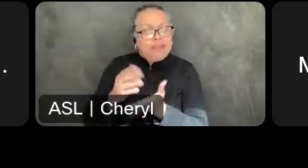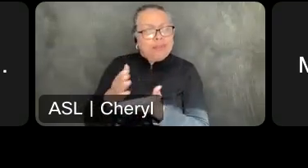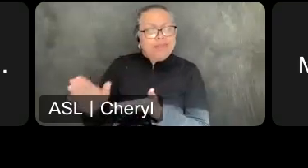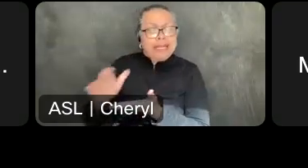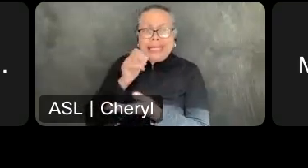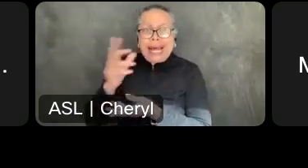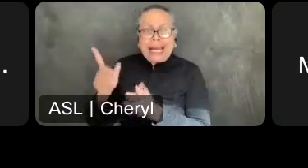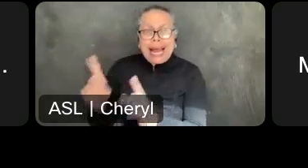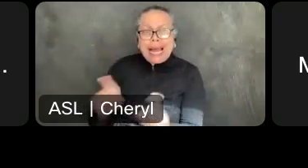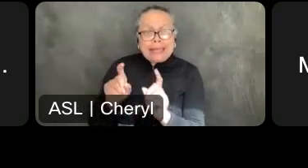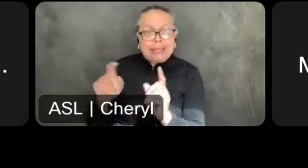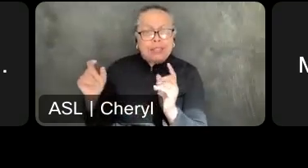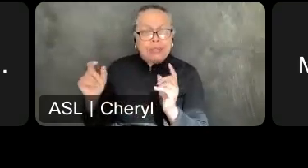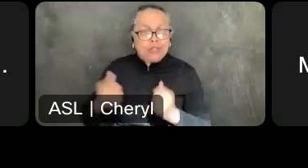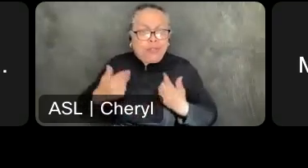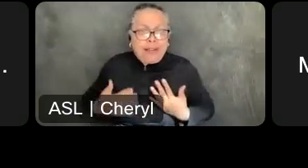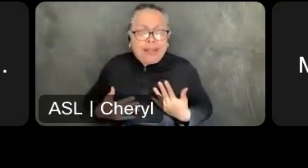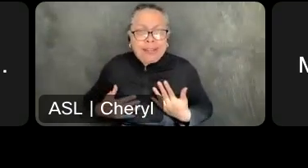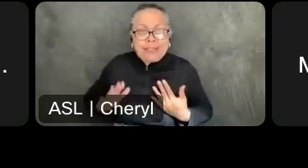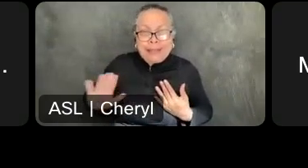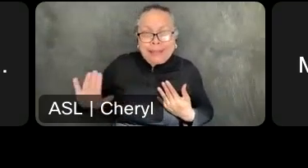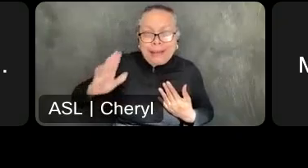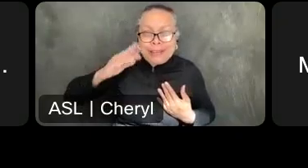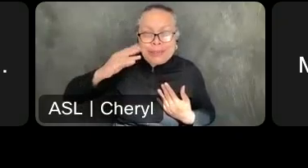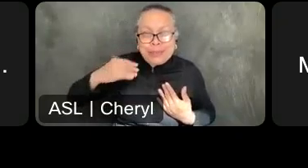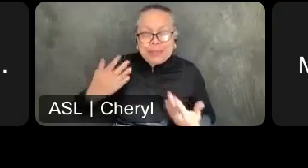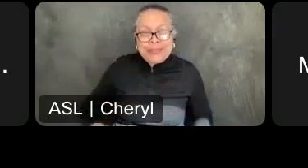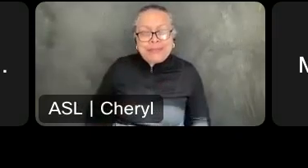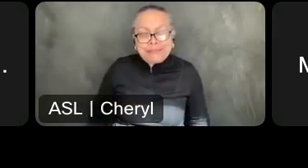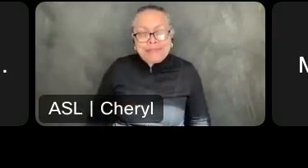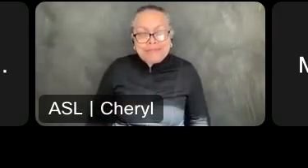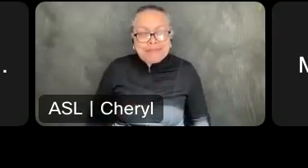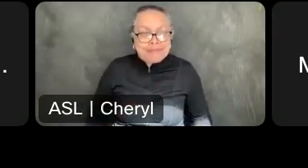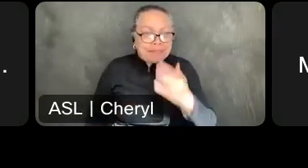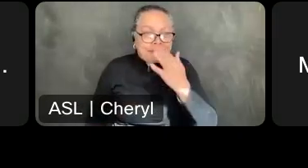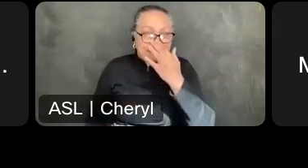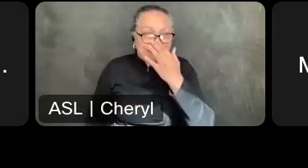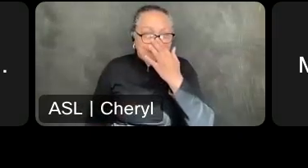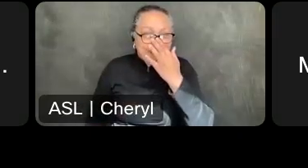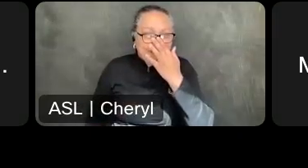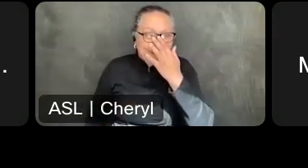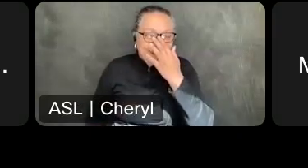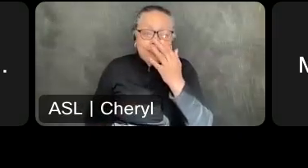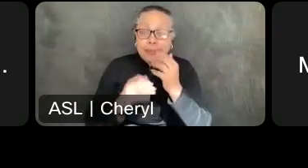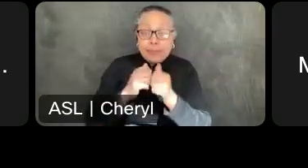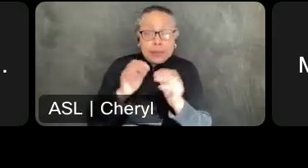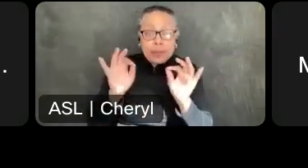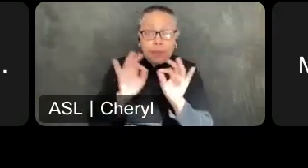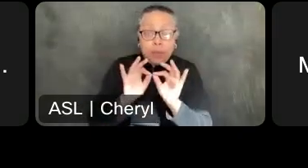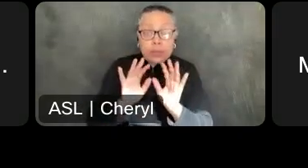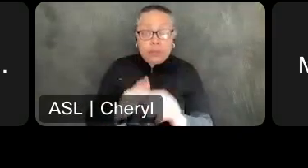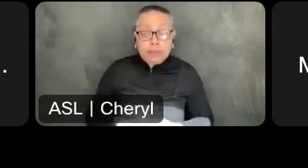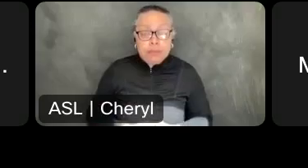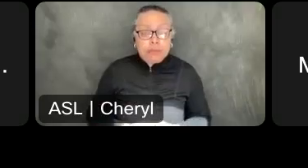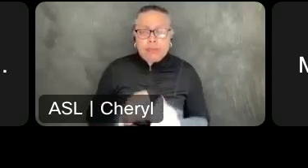from the research on trauma interventions. But most importantly, no matter what